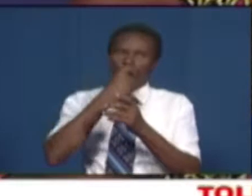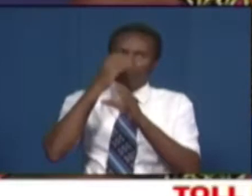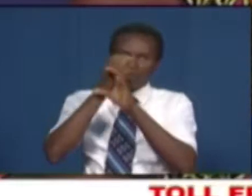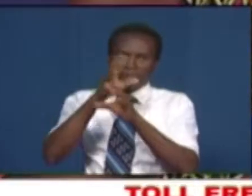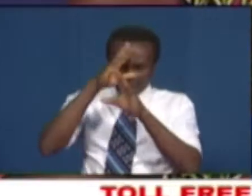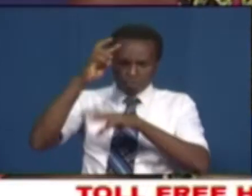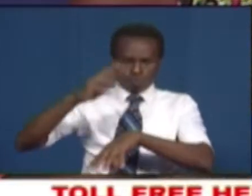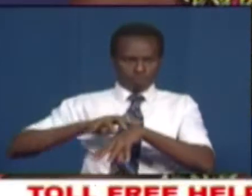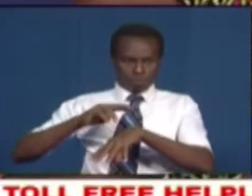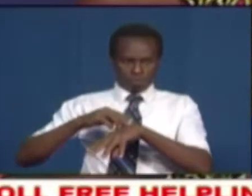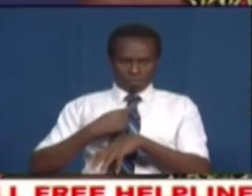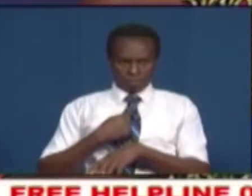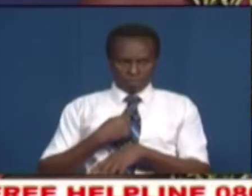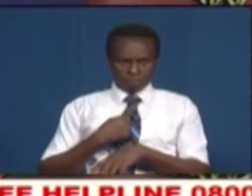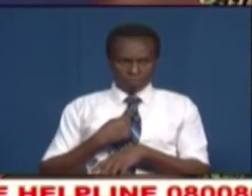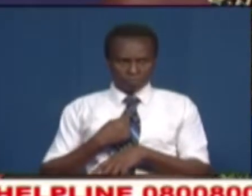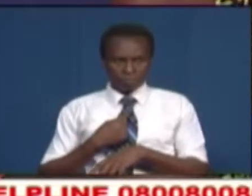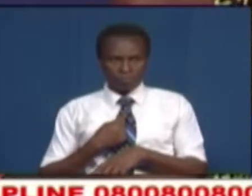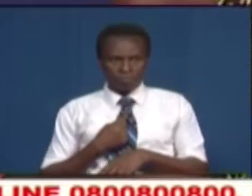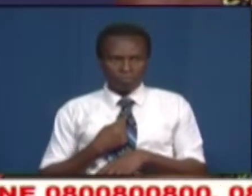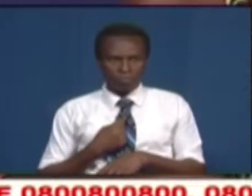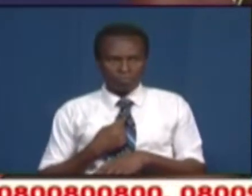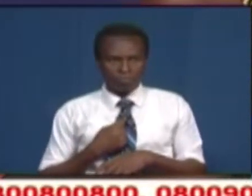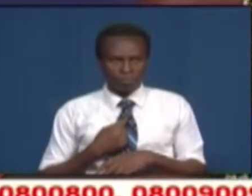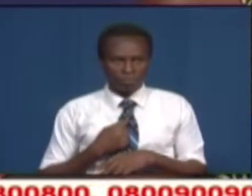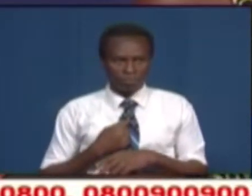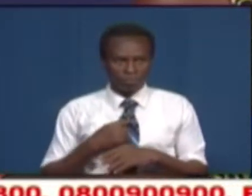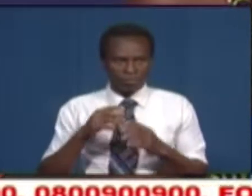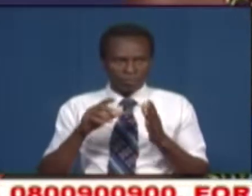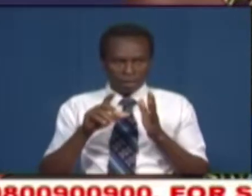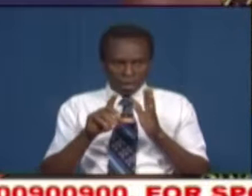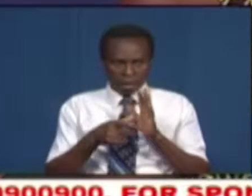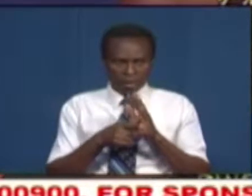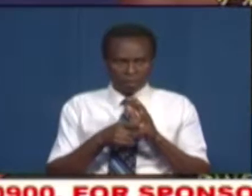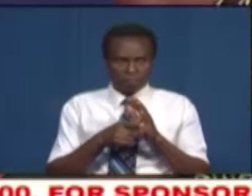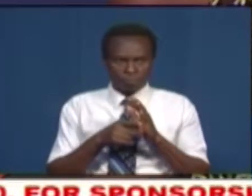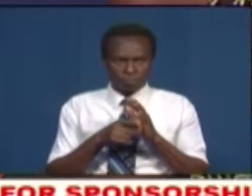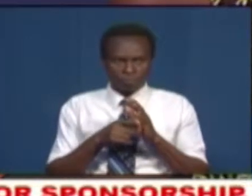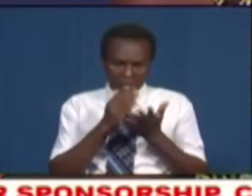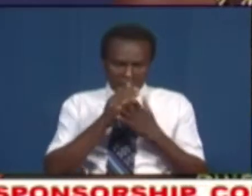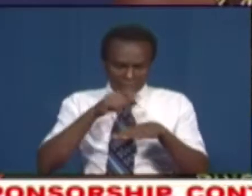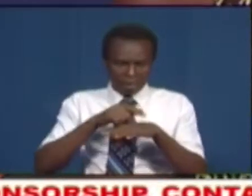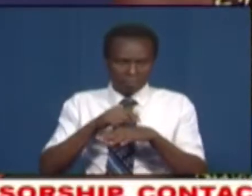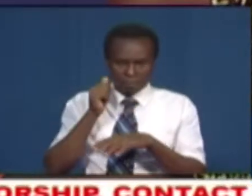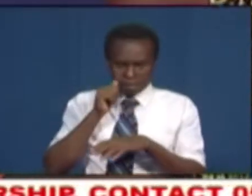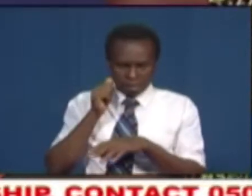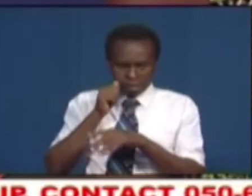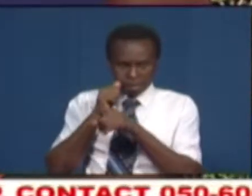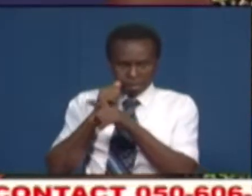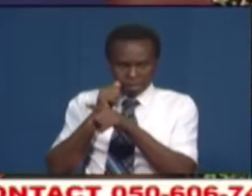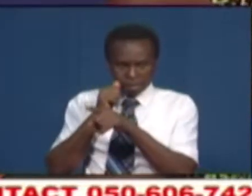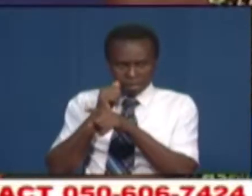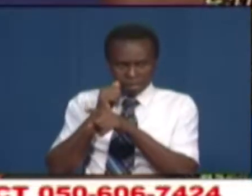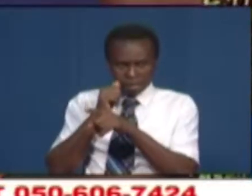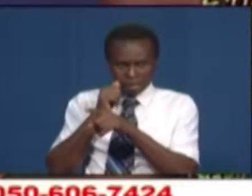these information are not there. And also had to do with the availability of these materials. Sometimes these girls know that they have to